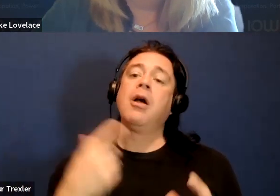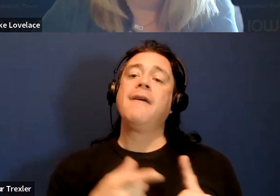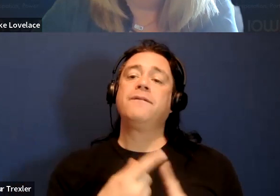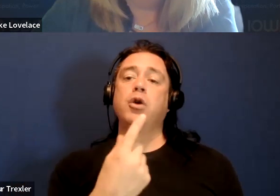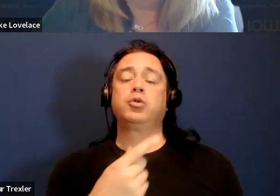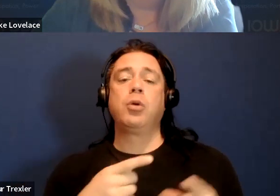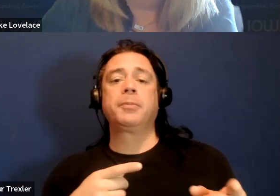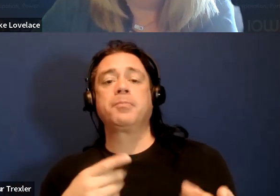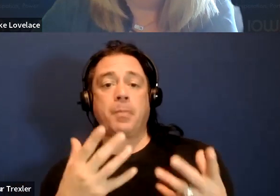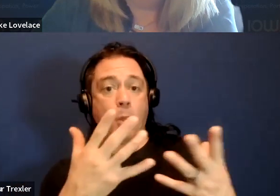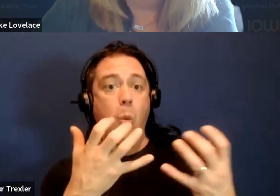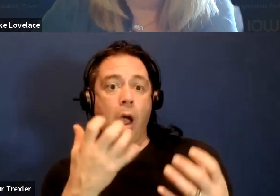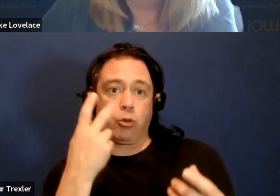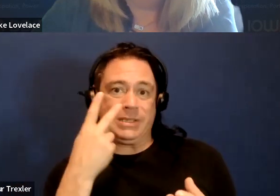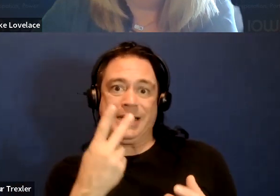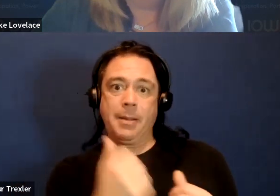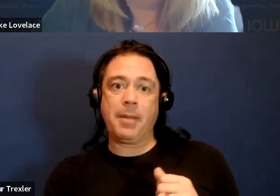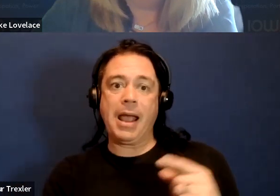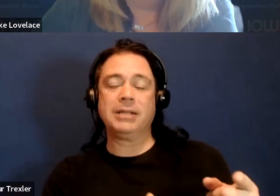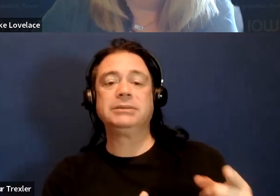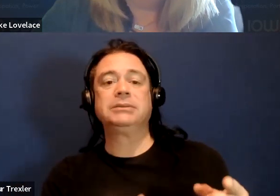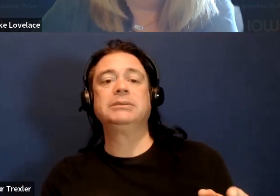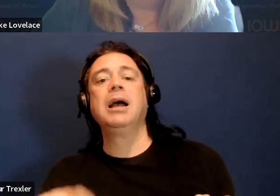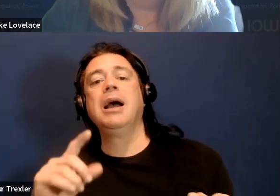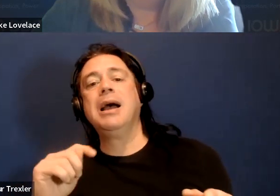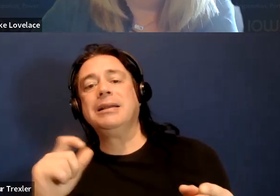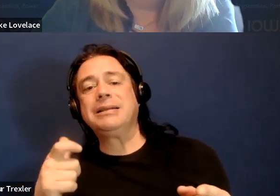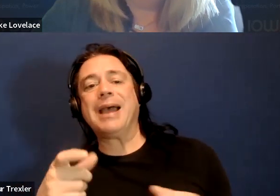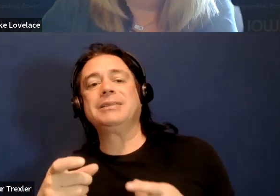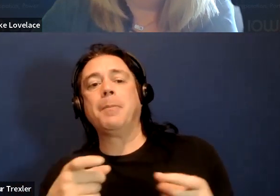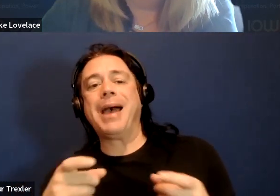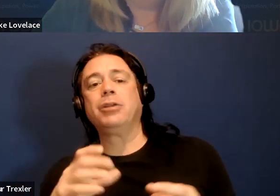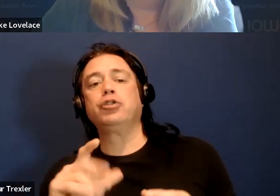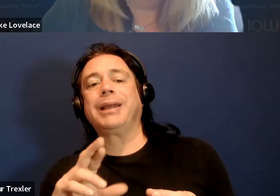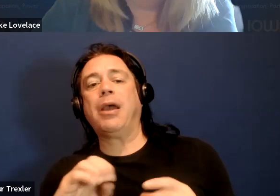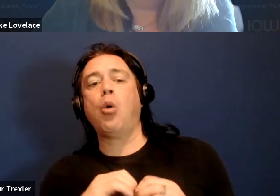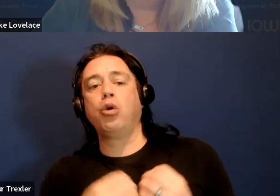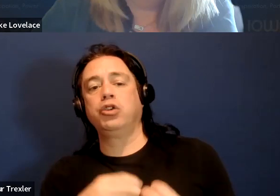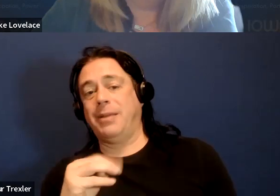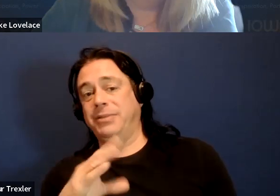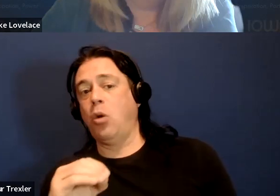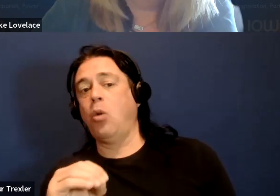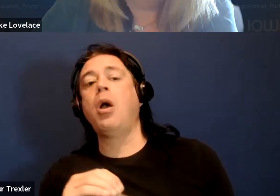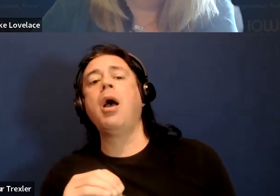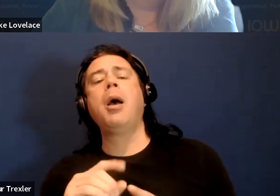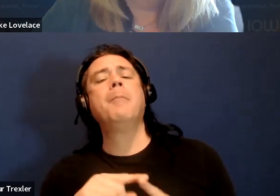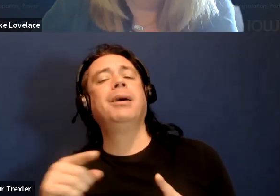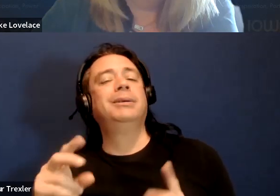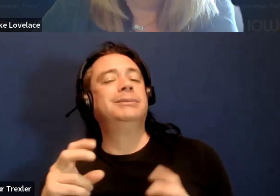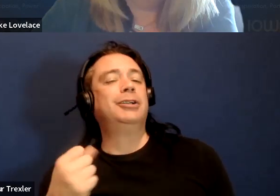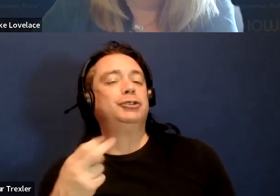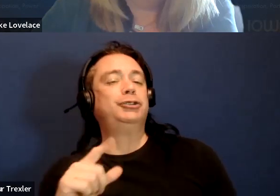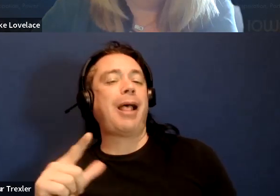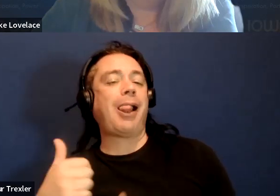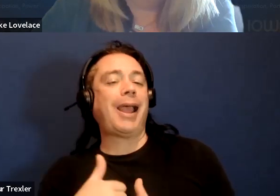one we're going to want to see passed. It's taxing the managed care organizations, but they're doing it, it's kind of a shell game, but